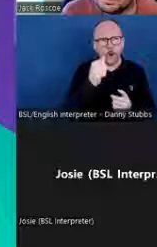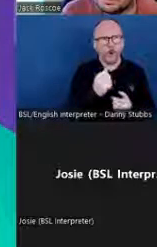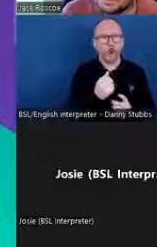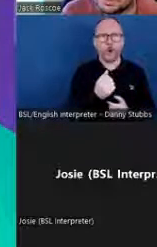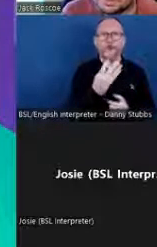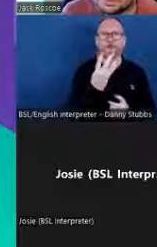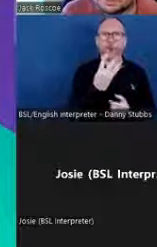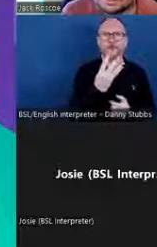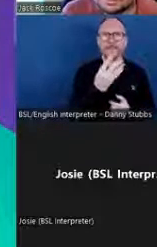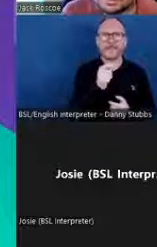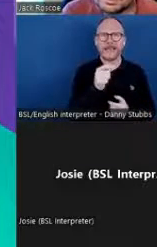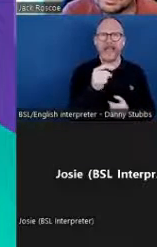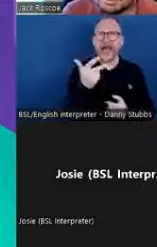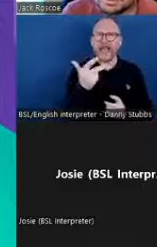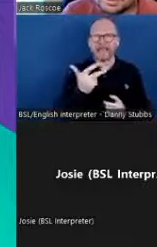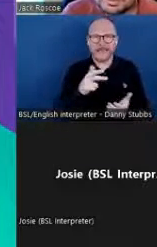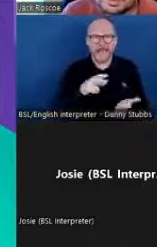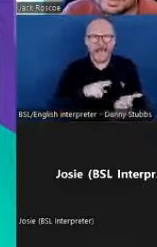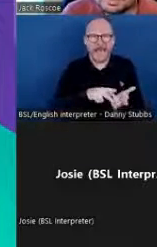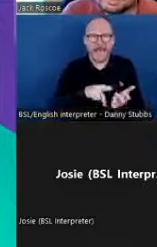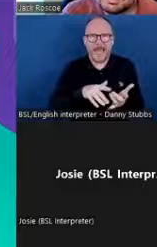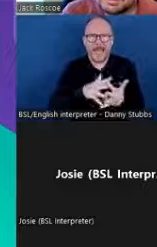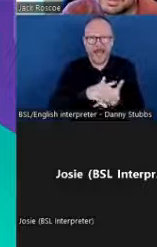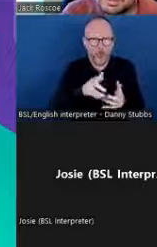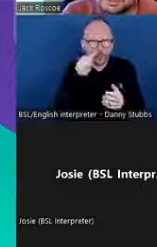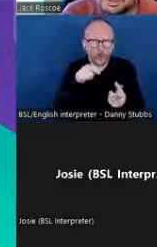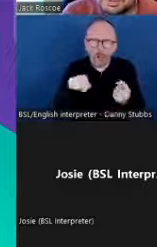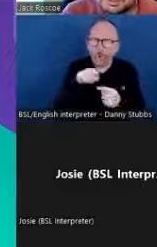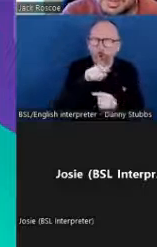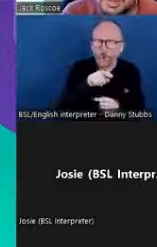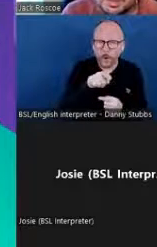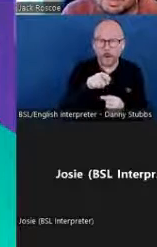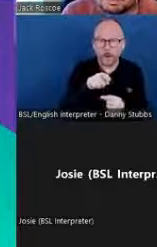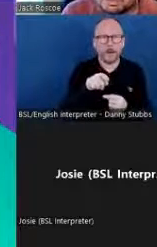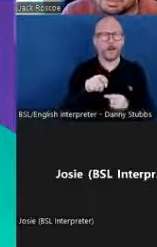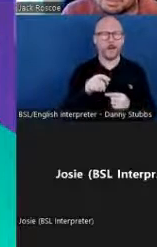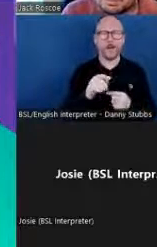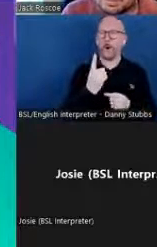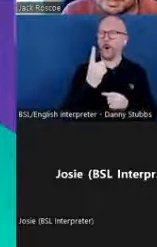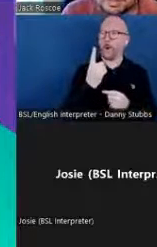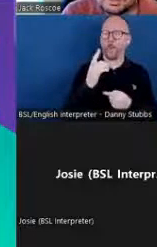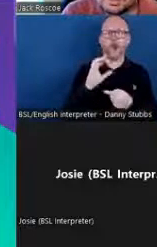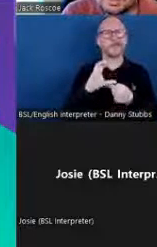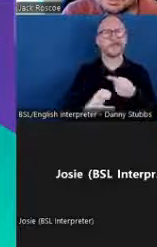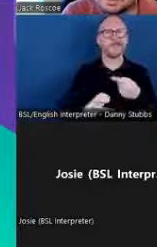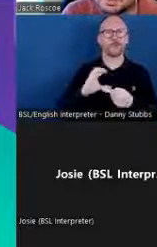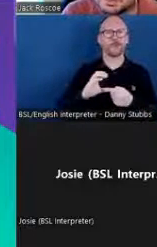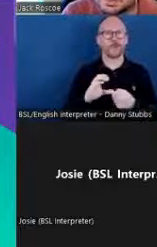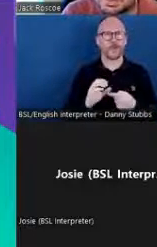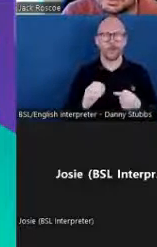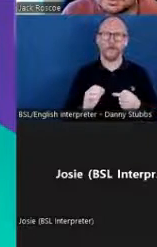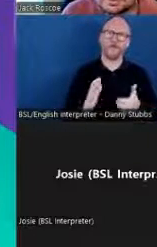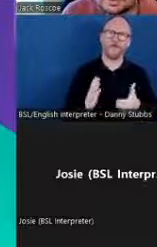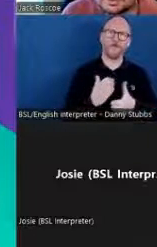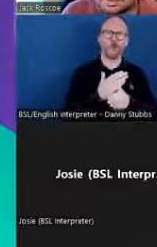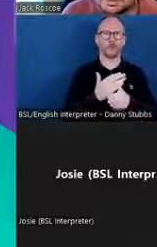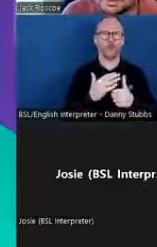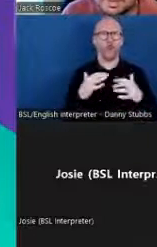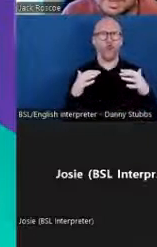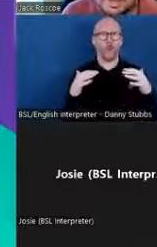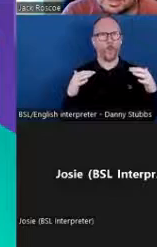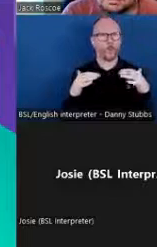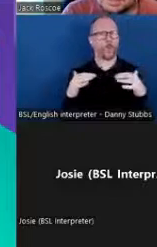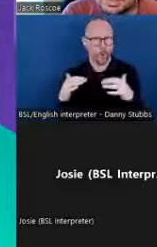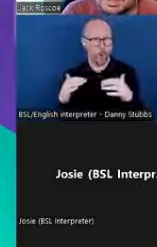now. So to commemorate the centenary of the First World War, a programme of public artworks and events was commissioned and